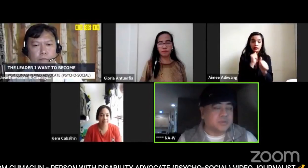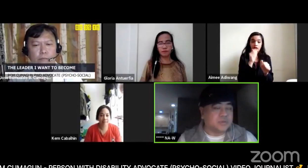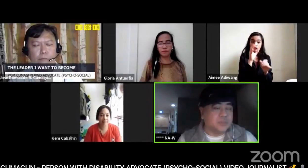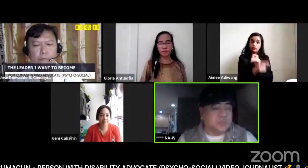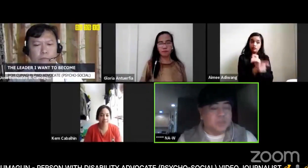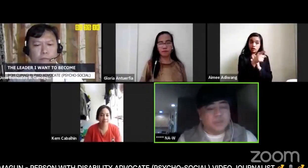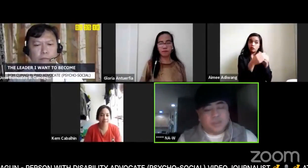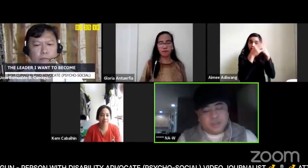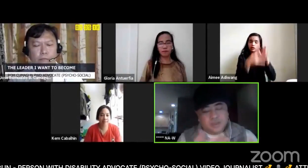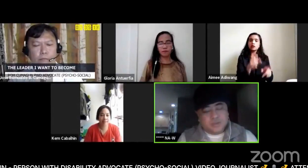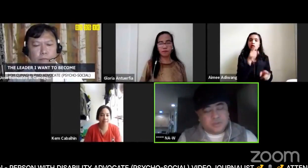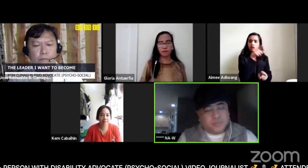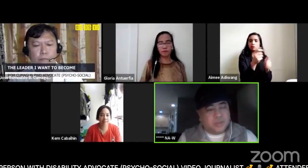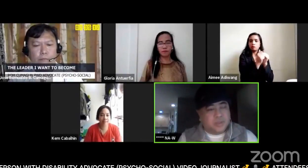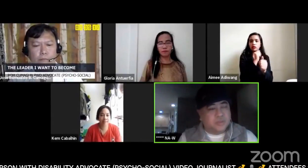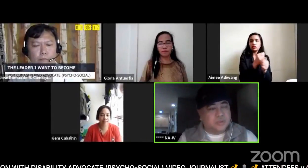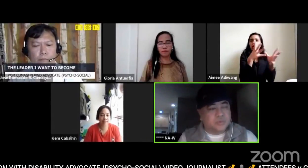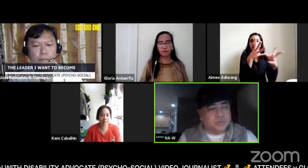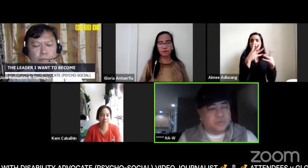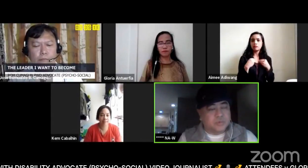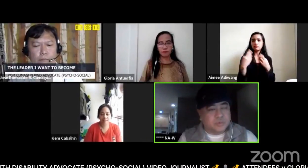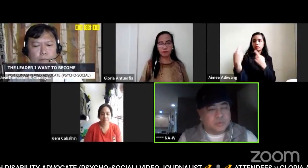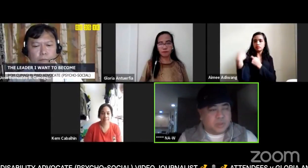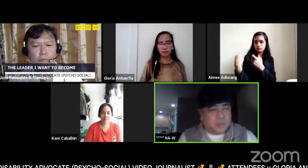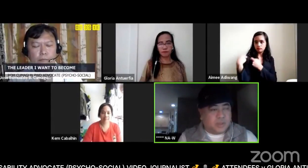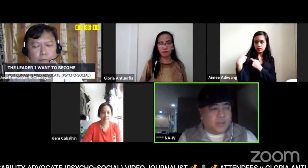it. So a leader should be able to